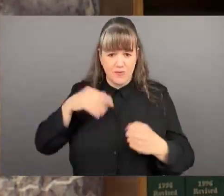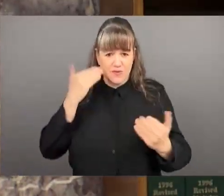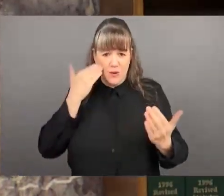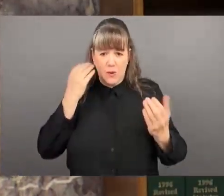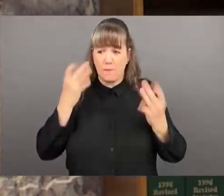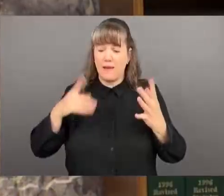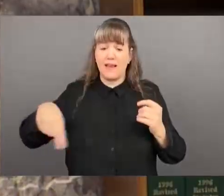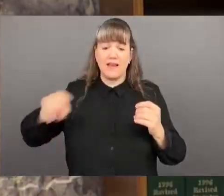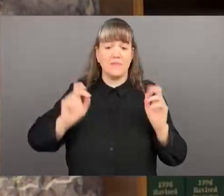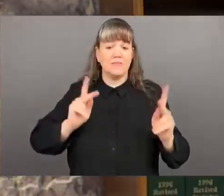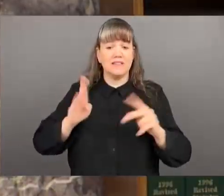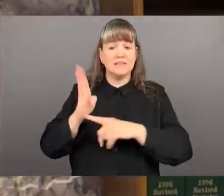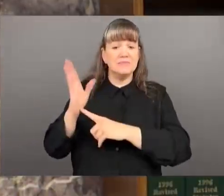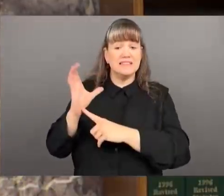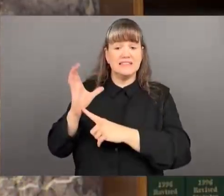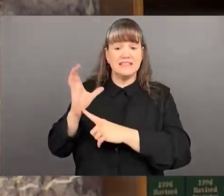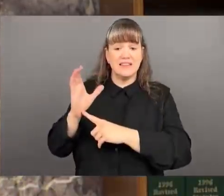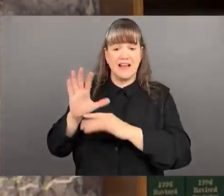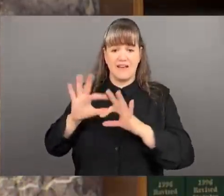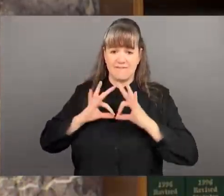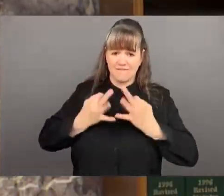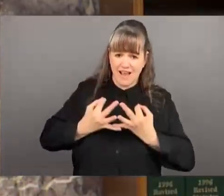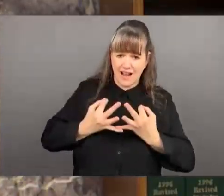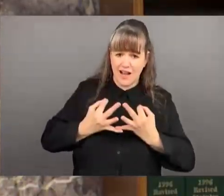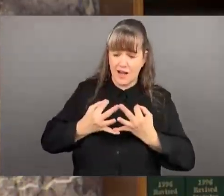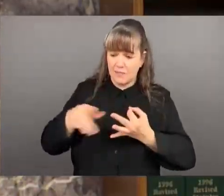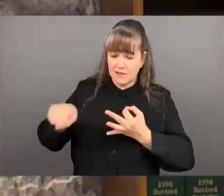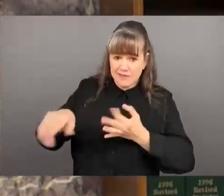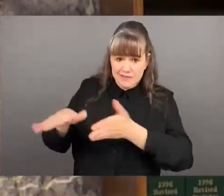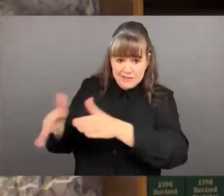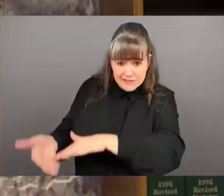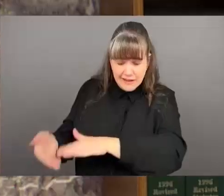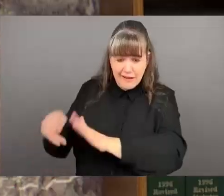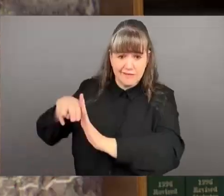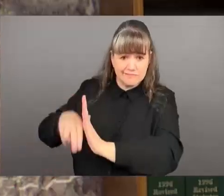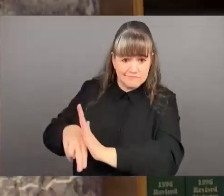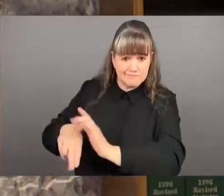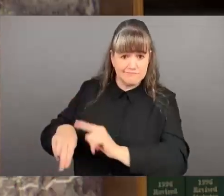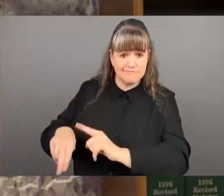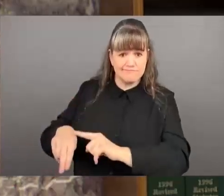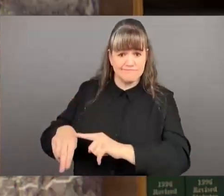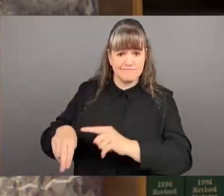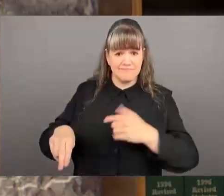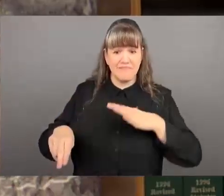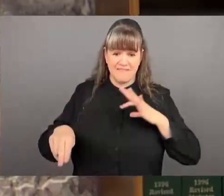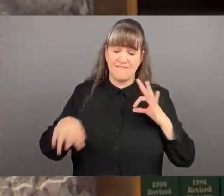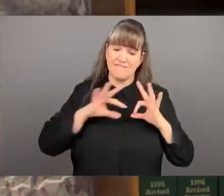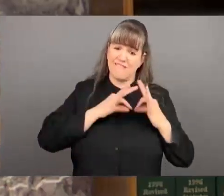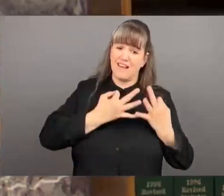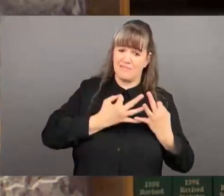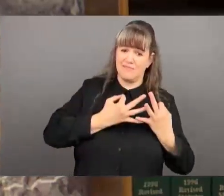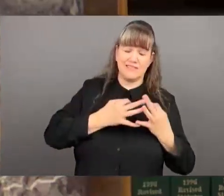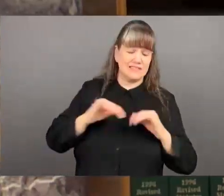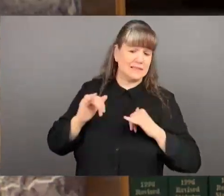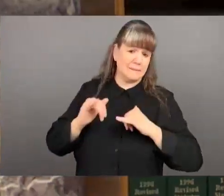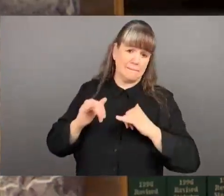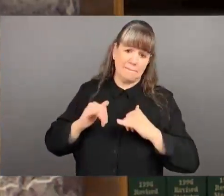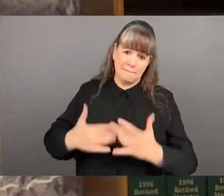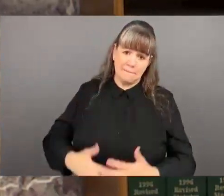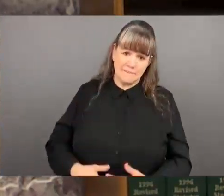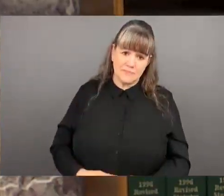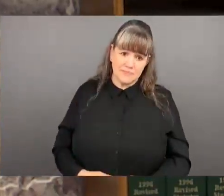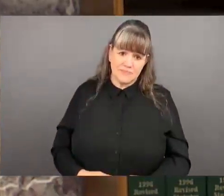My family is unfortunately included in those statistics and the lives that have been lost by the toxic drug crisis.